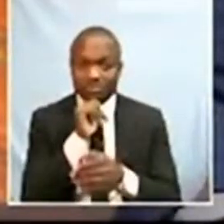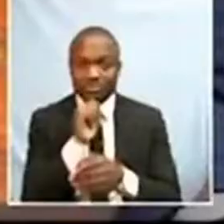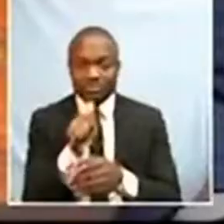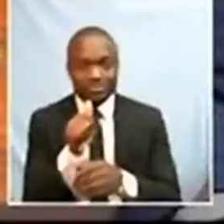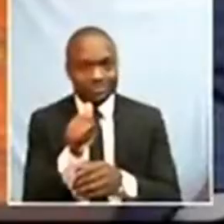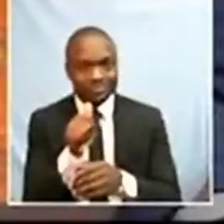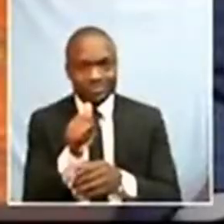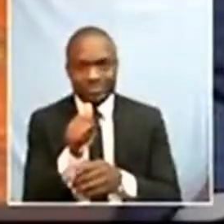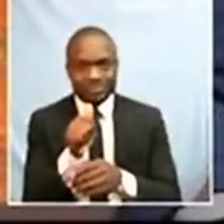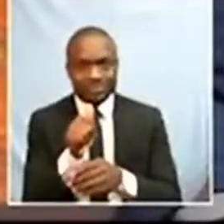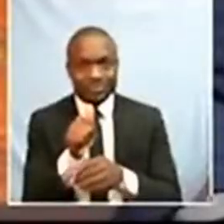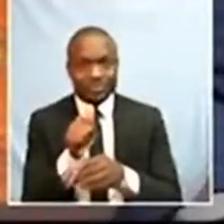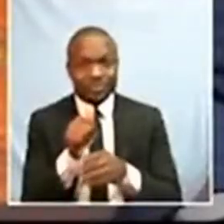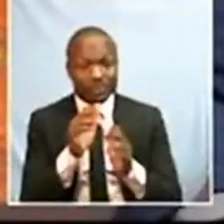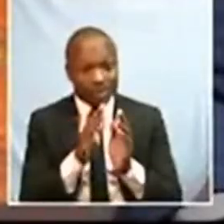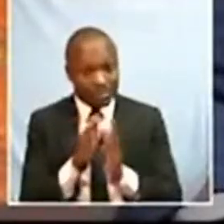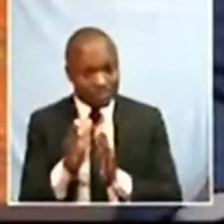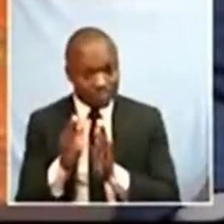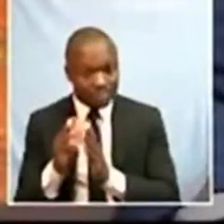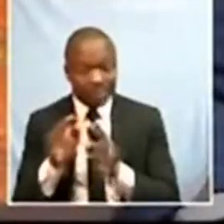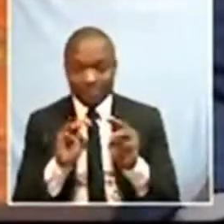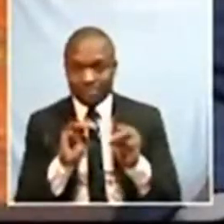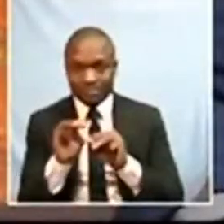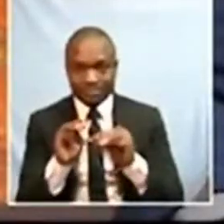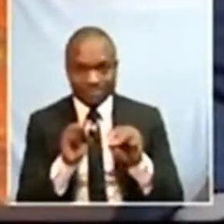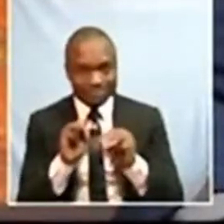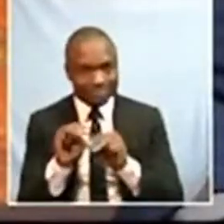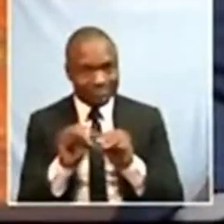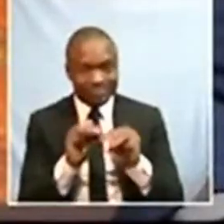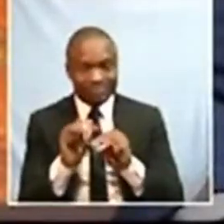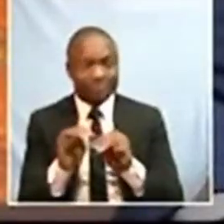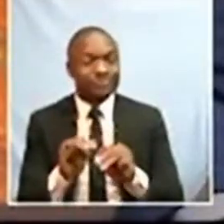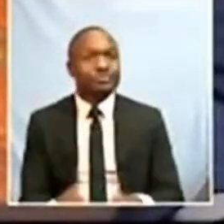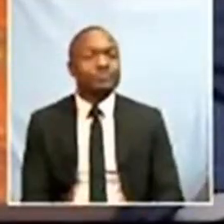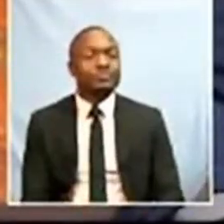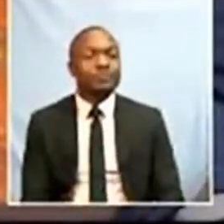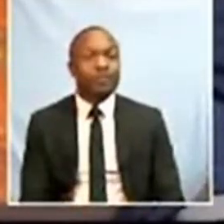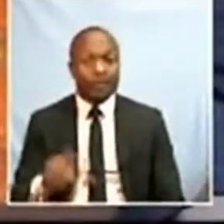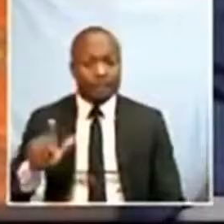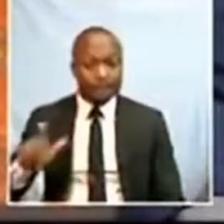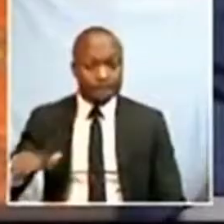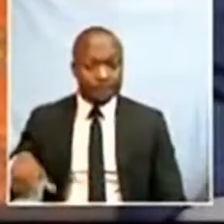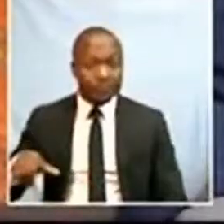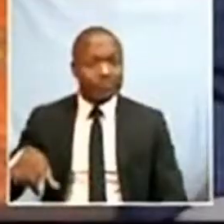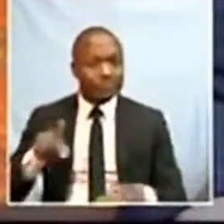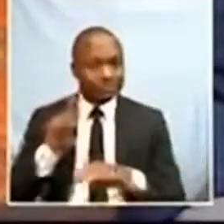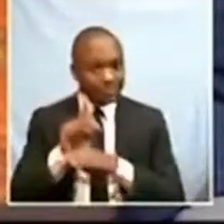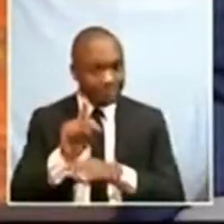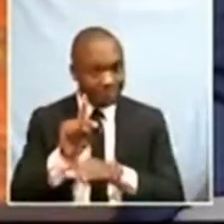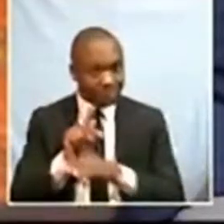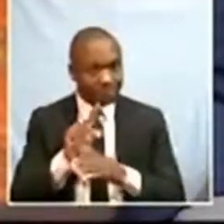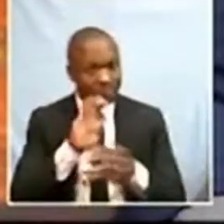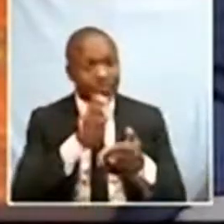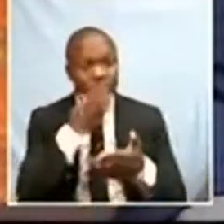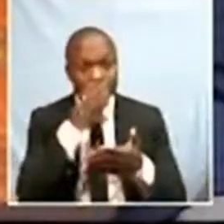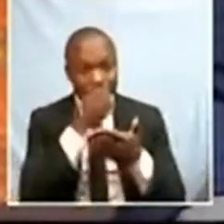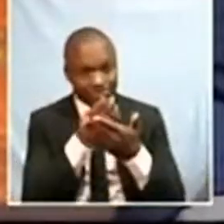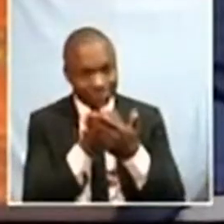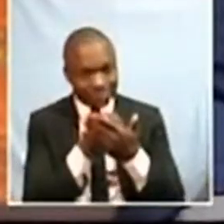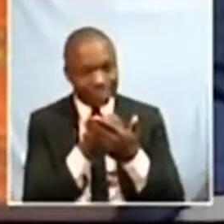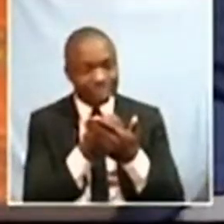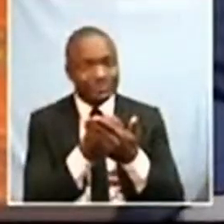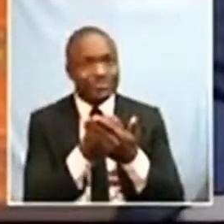indeed the intention of management to delay the projects, as evidenced